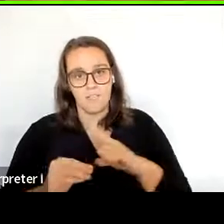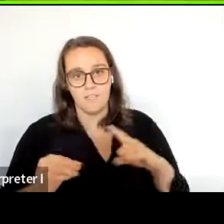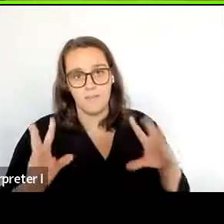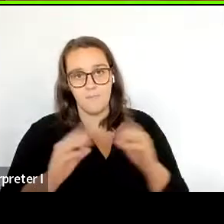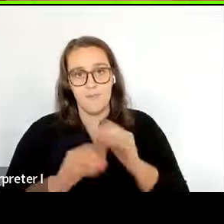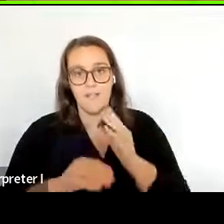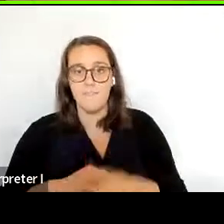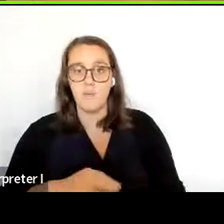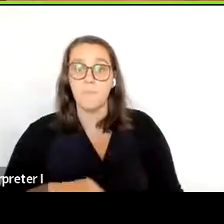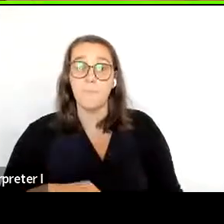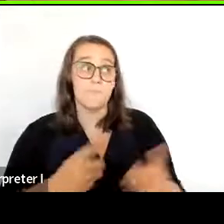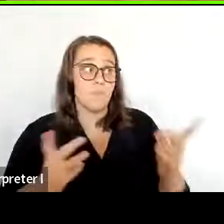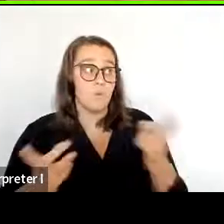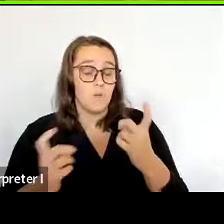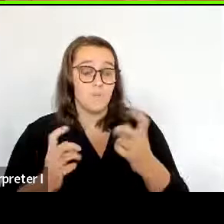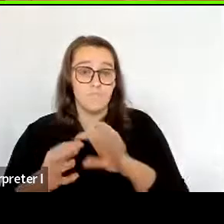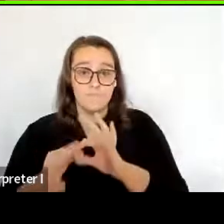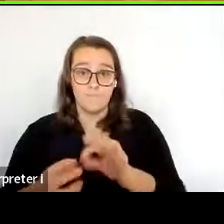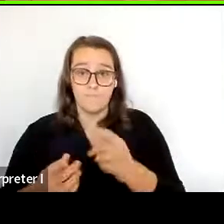Are there questions from members?